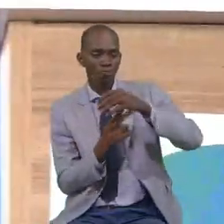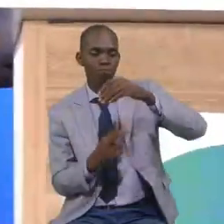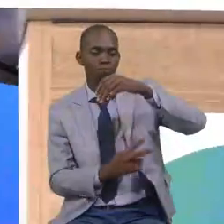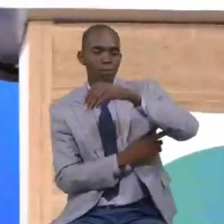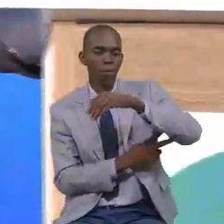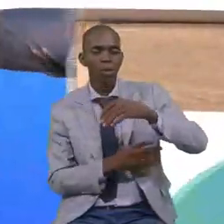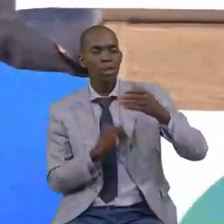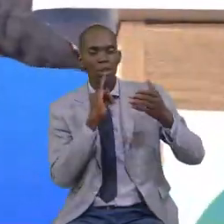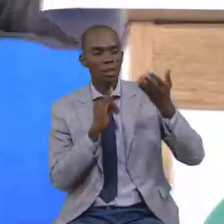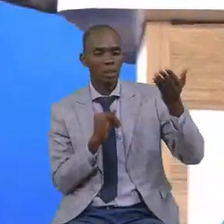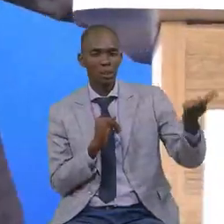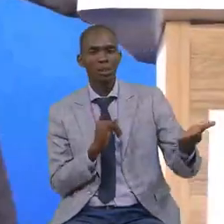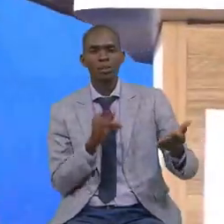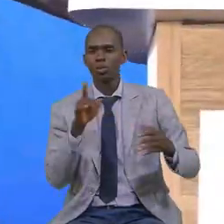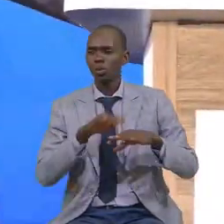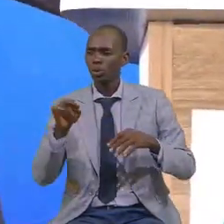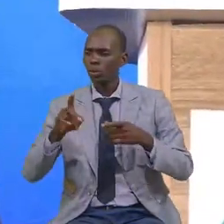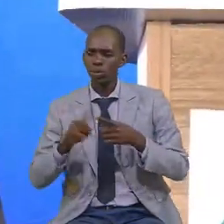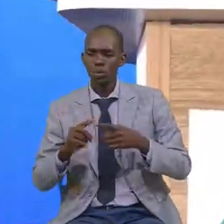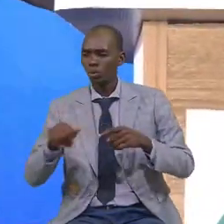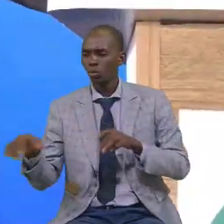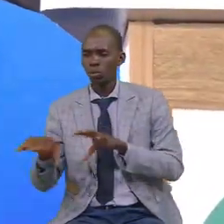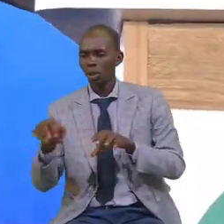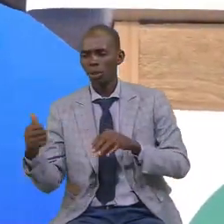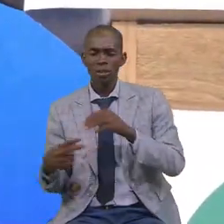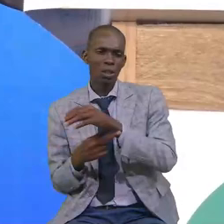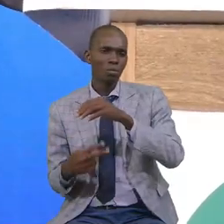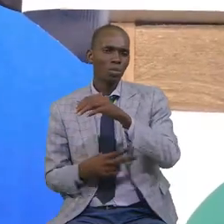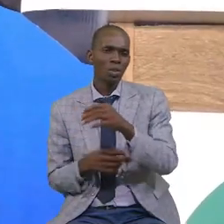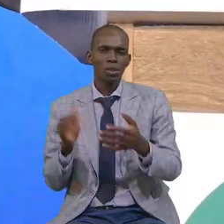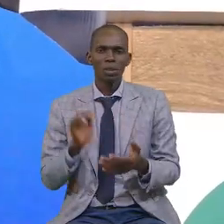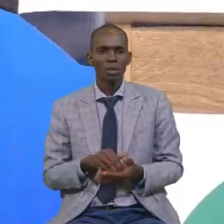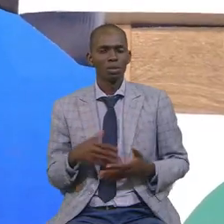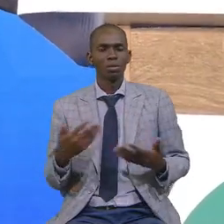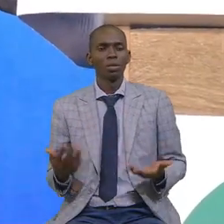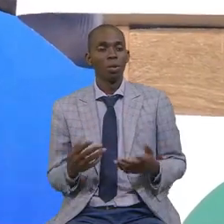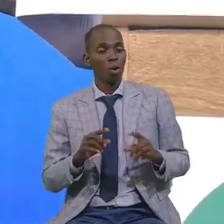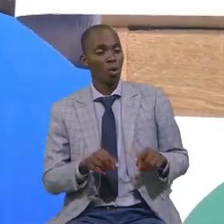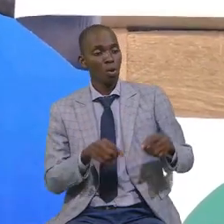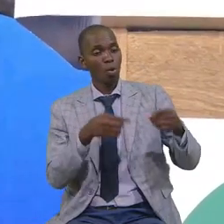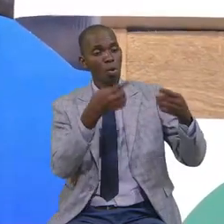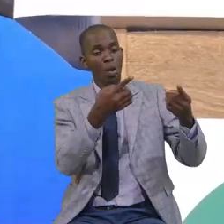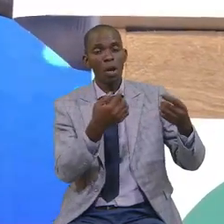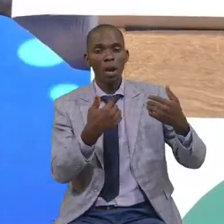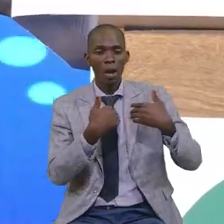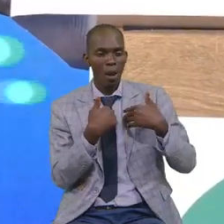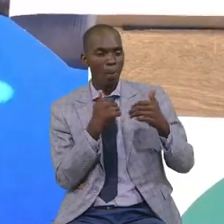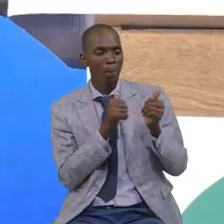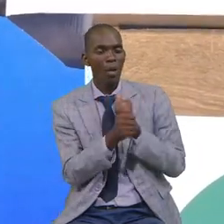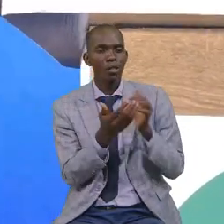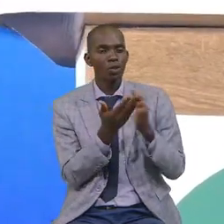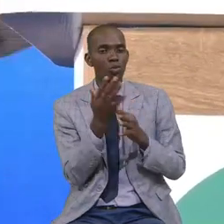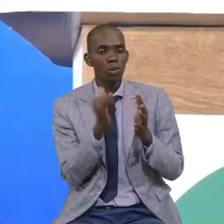don't need to construct another bridge. A wise man will say, others have gone on that bridge and they have got to